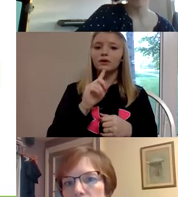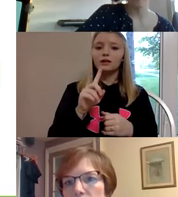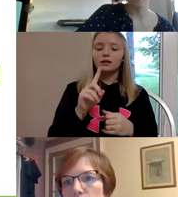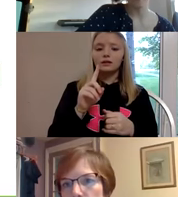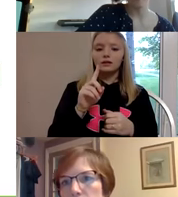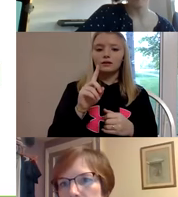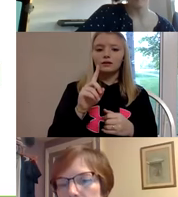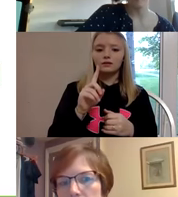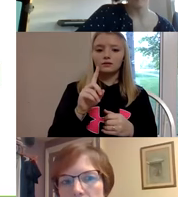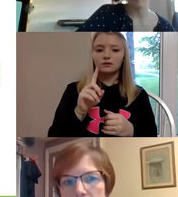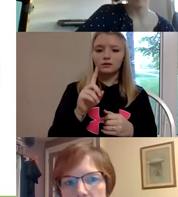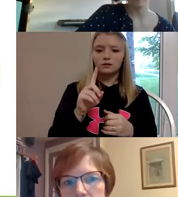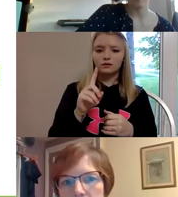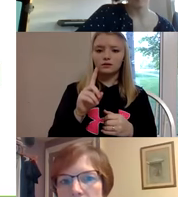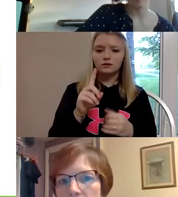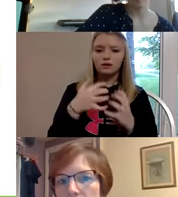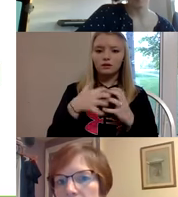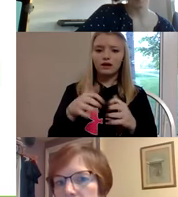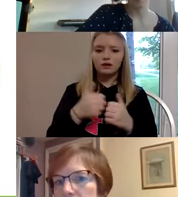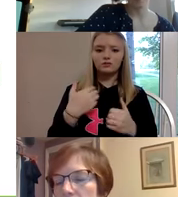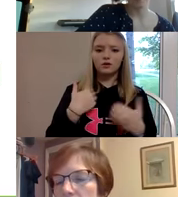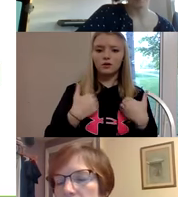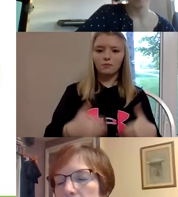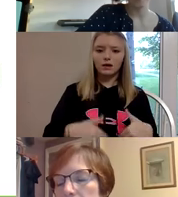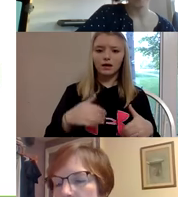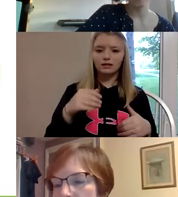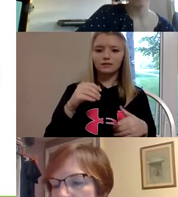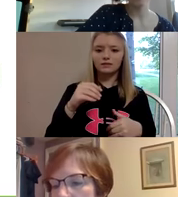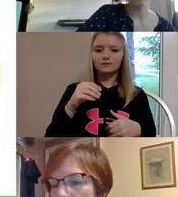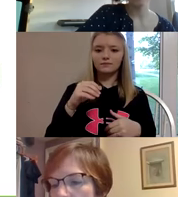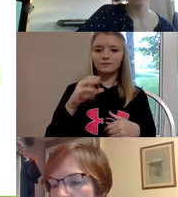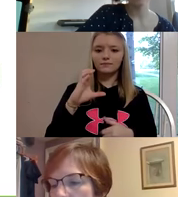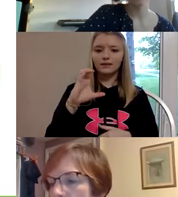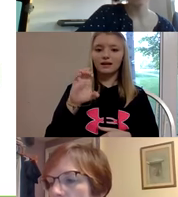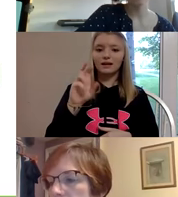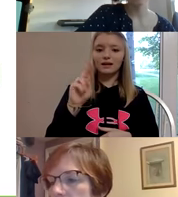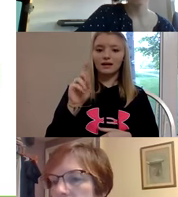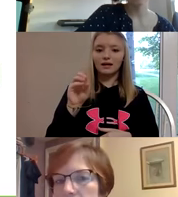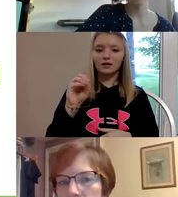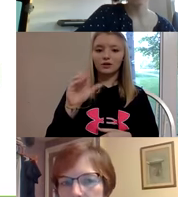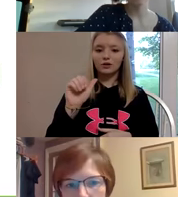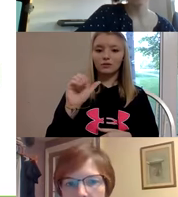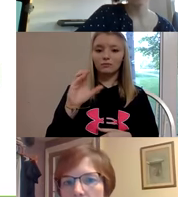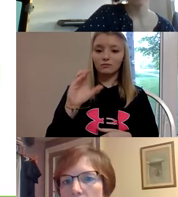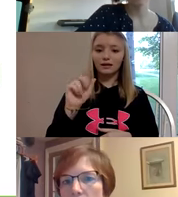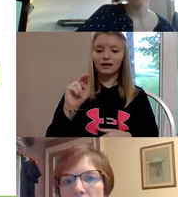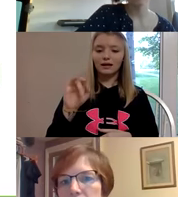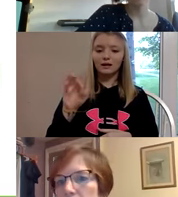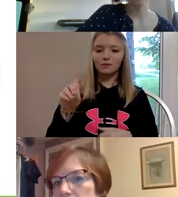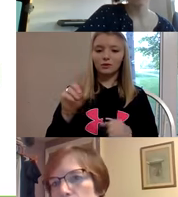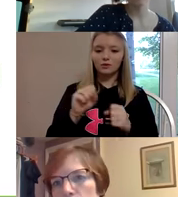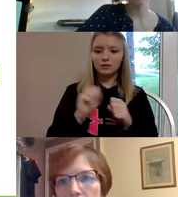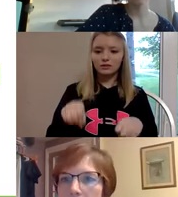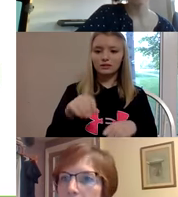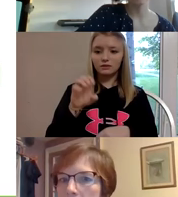endocannabinoid system, or ECS, and it can actually help regulate our